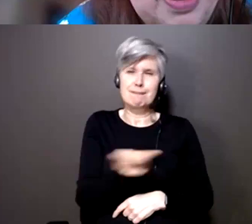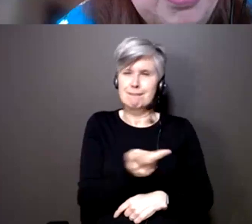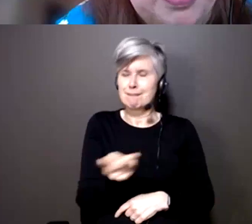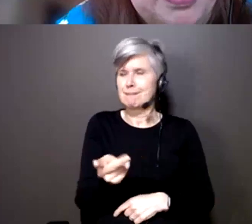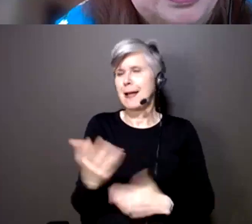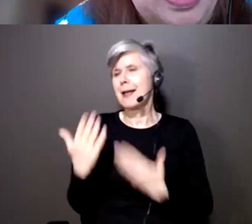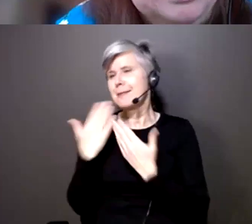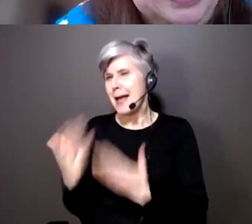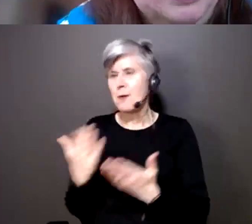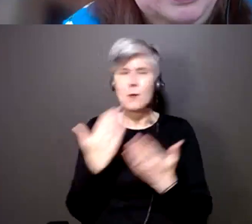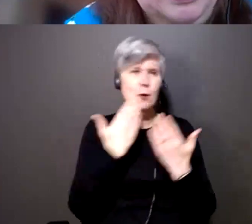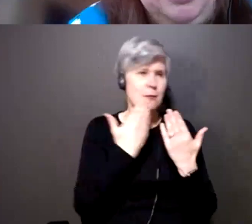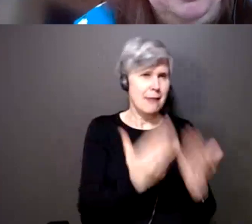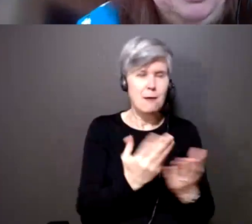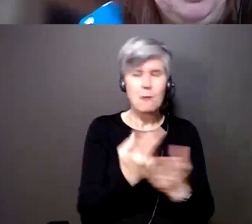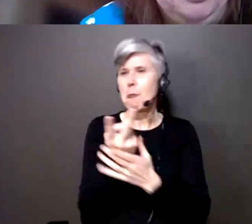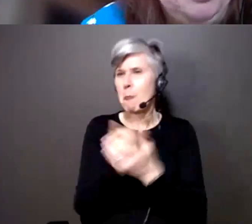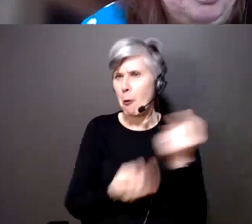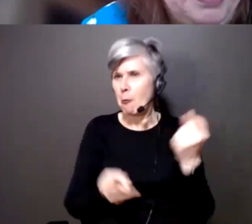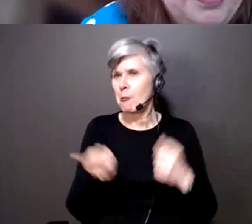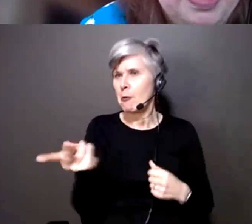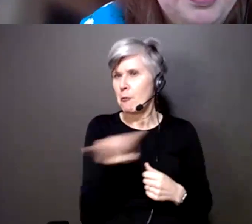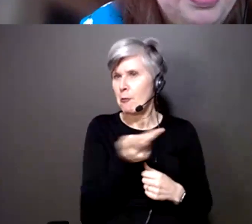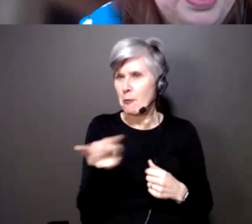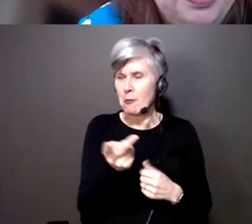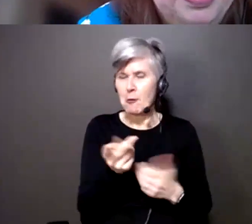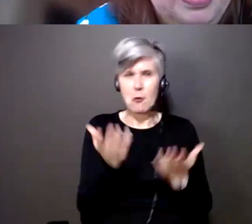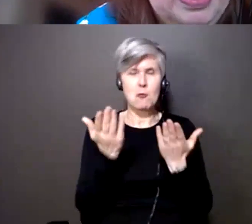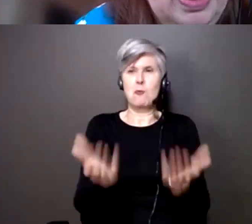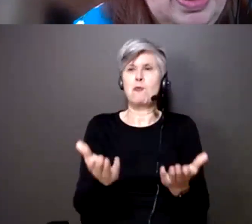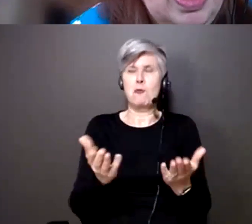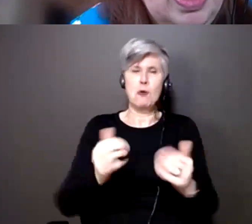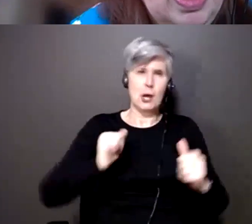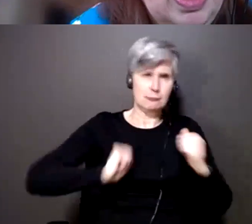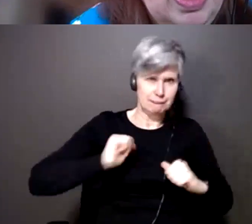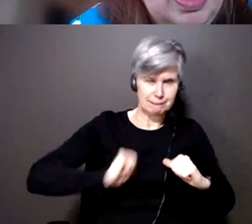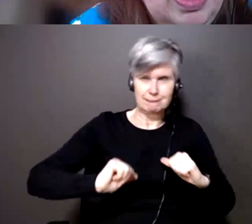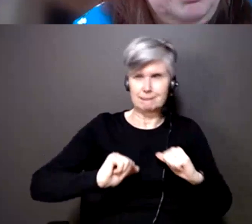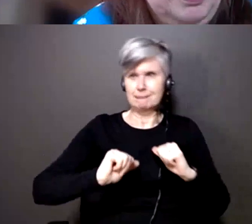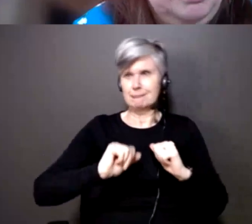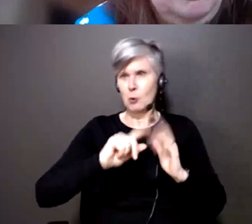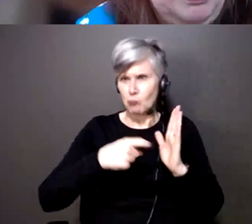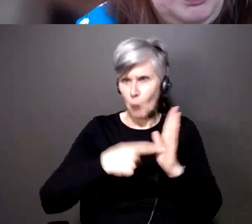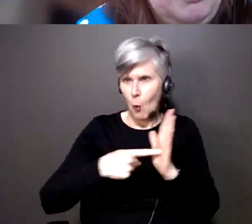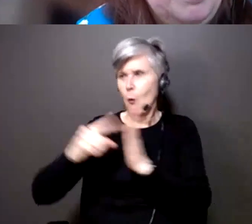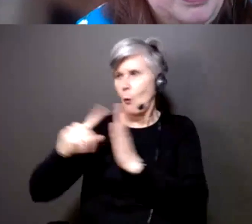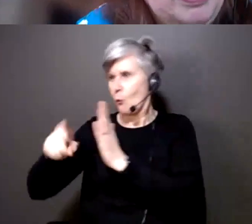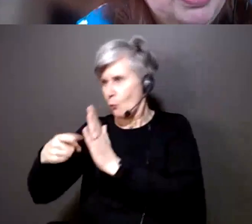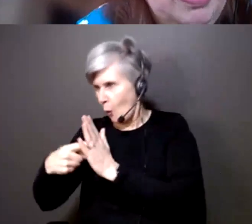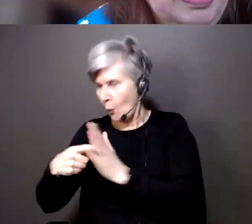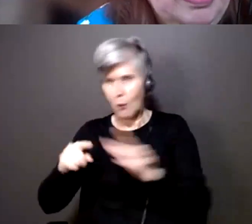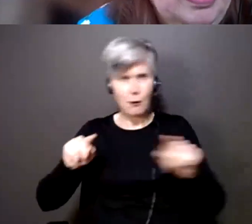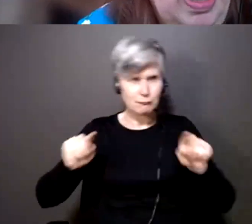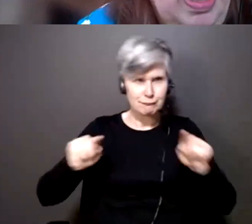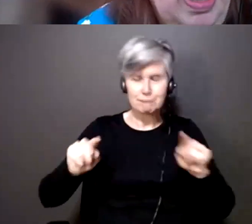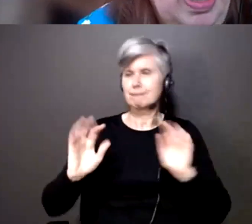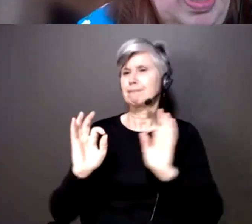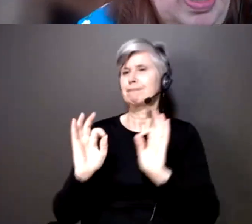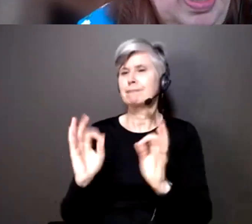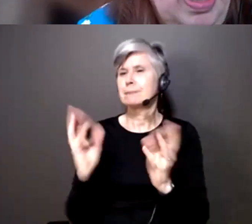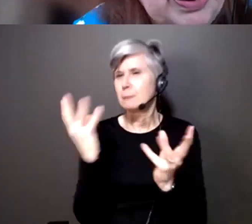much for lending your presence to the scenario. And we are